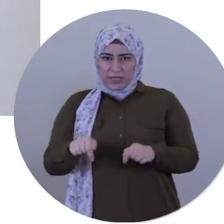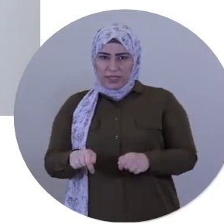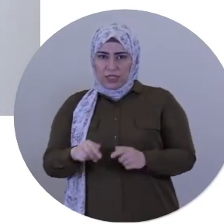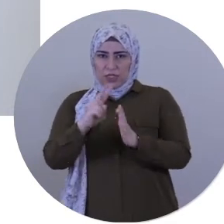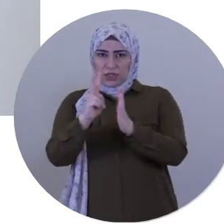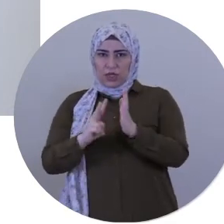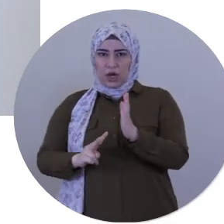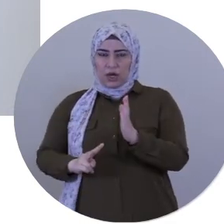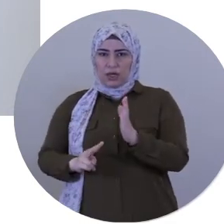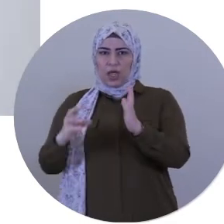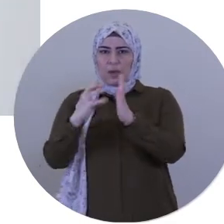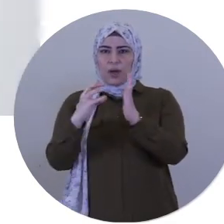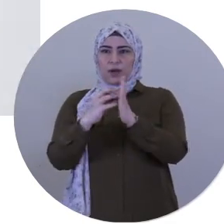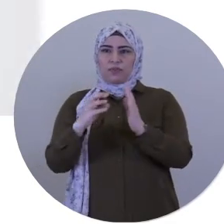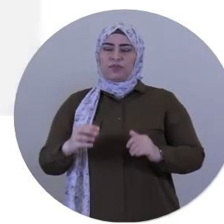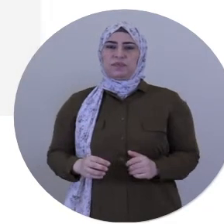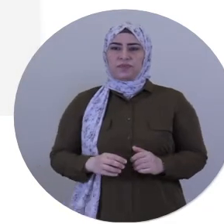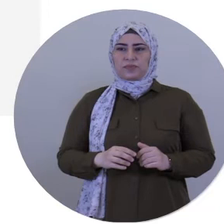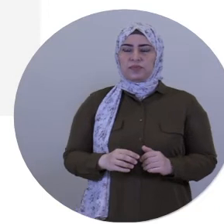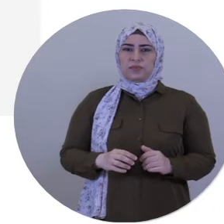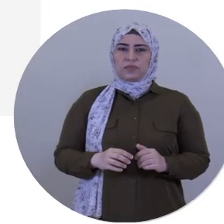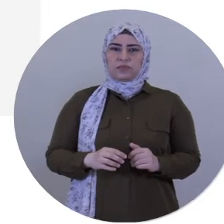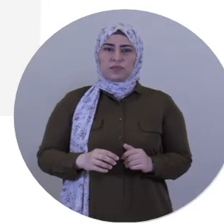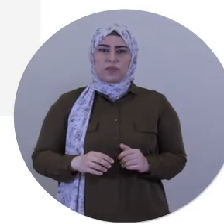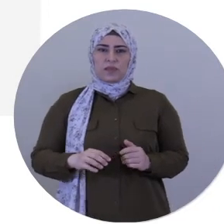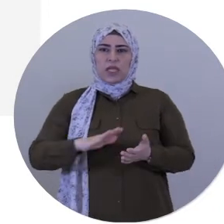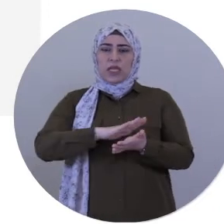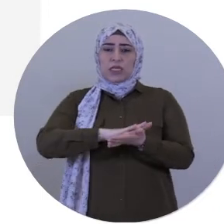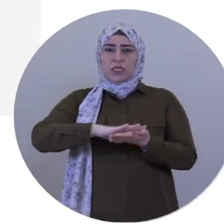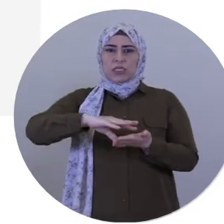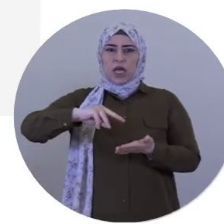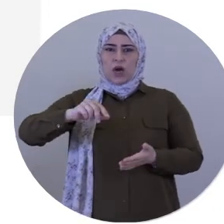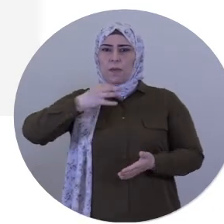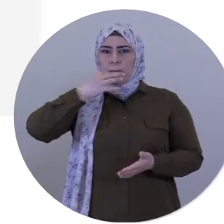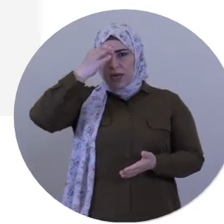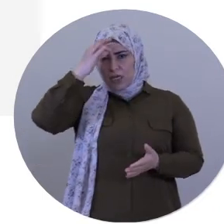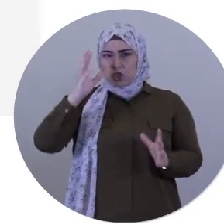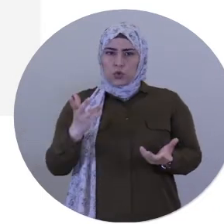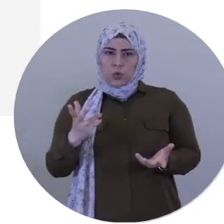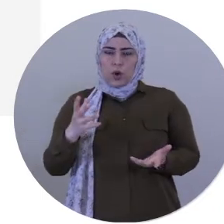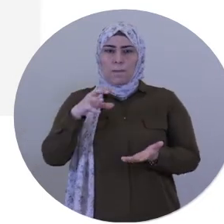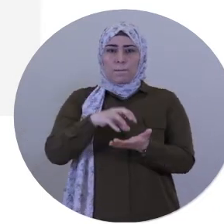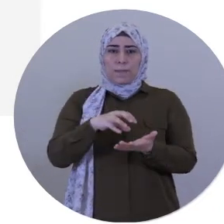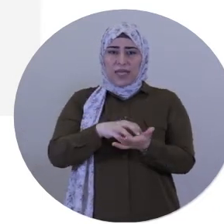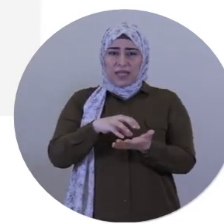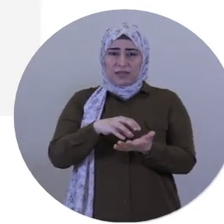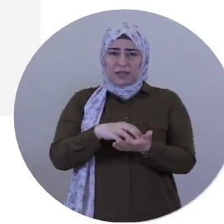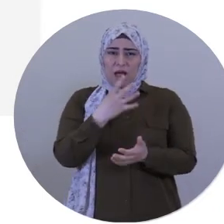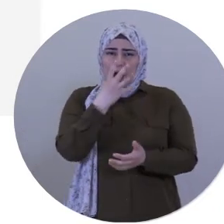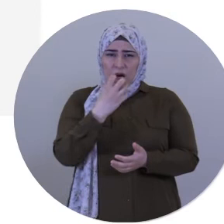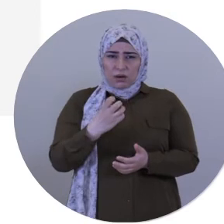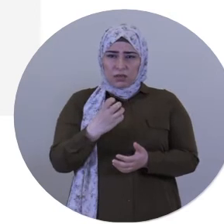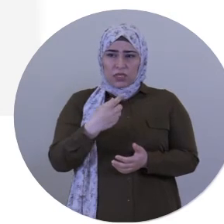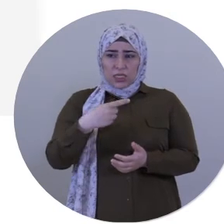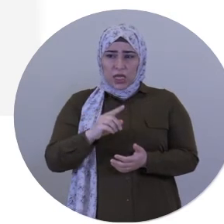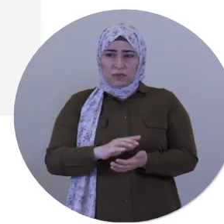1. Deserts have come to symbolize for us places of extreme heat. The fact is, most